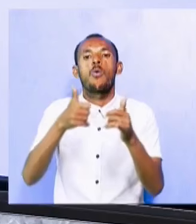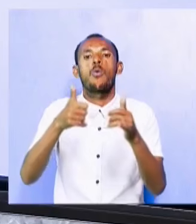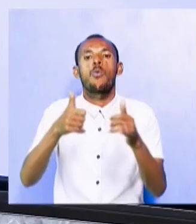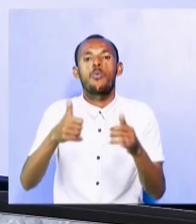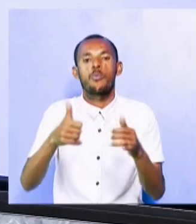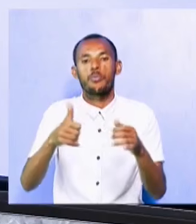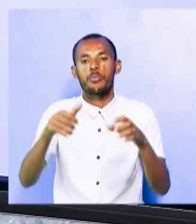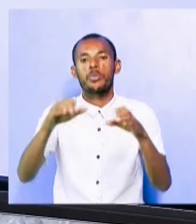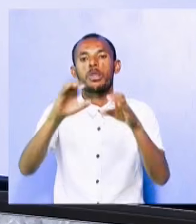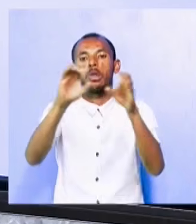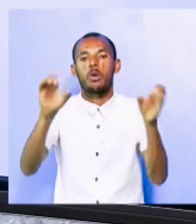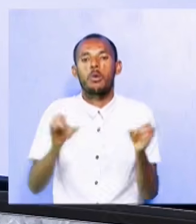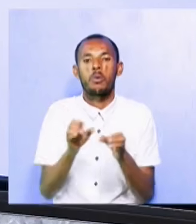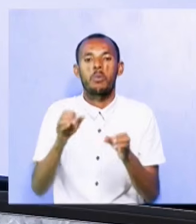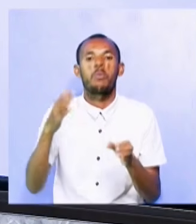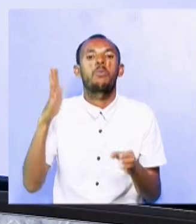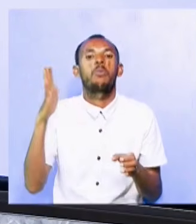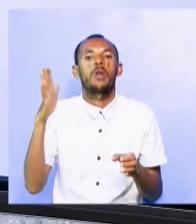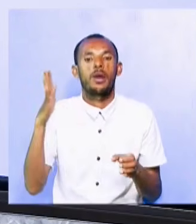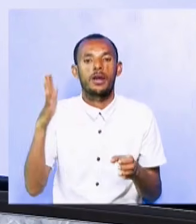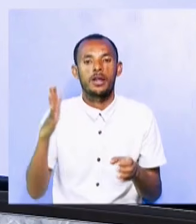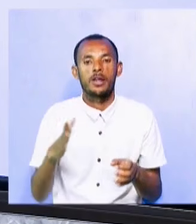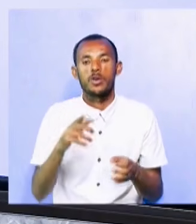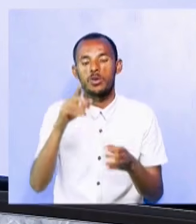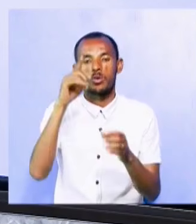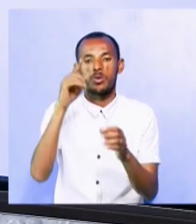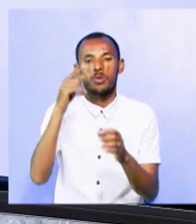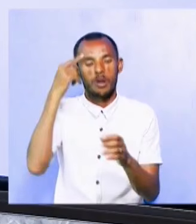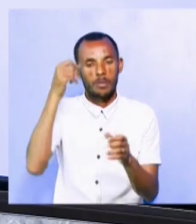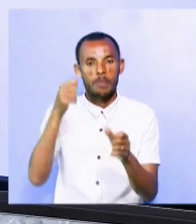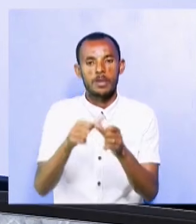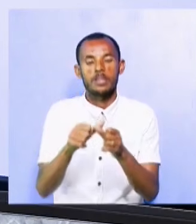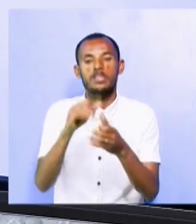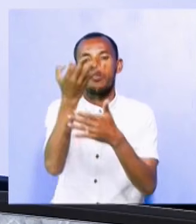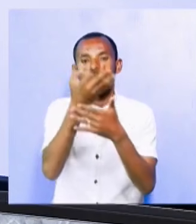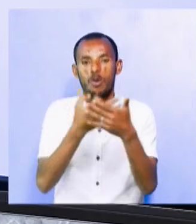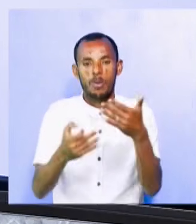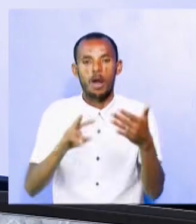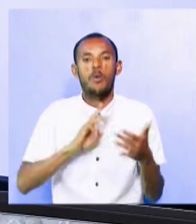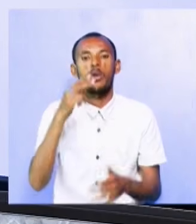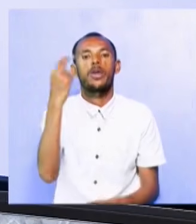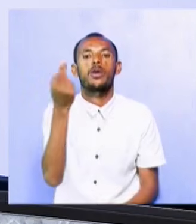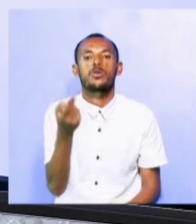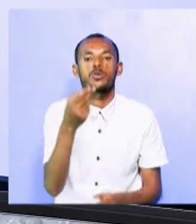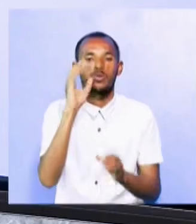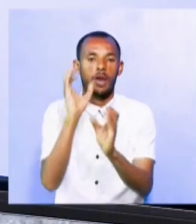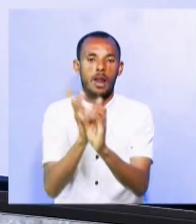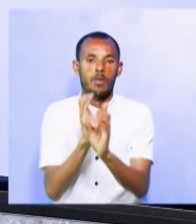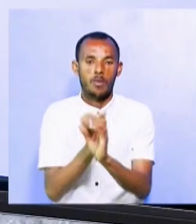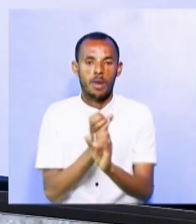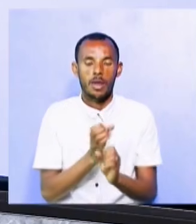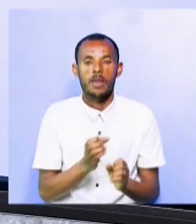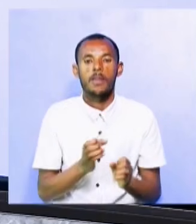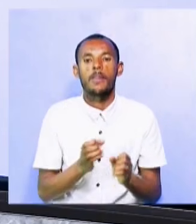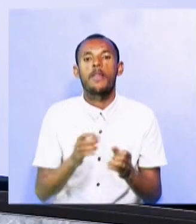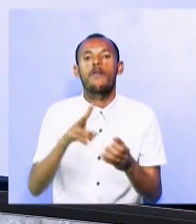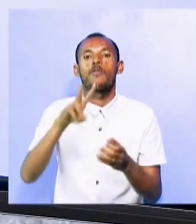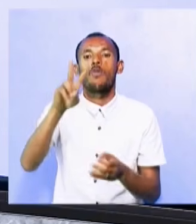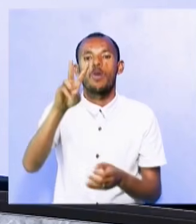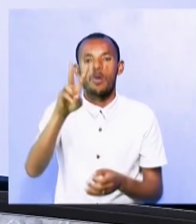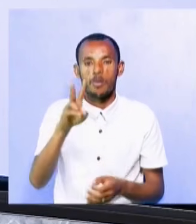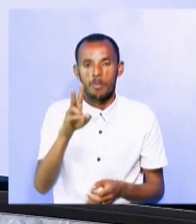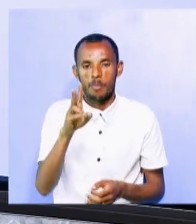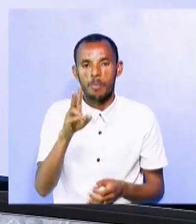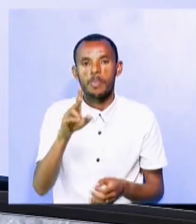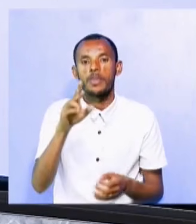like. Then you need to remember the formula that we use to calculate the volume in terms